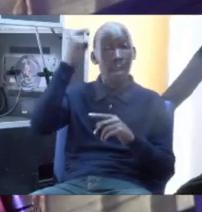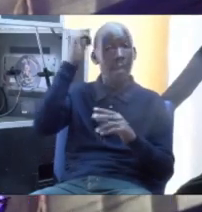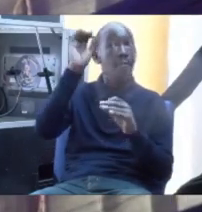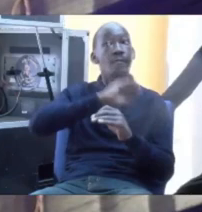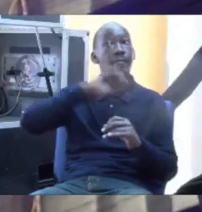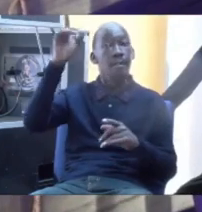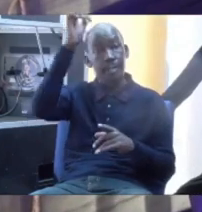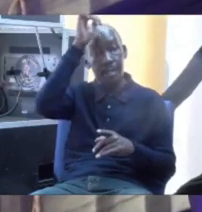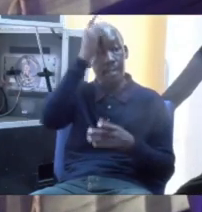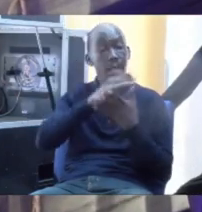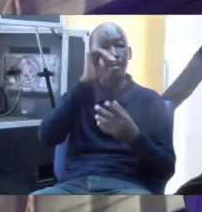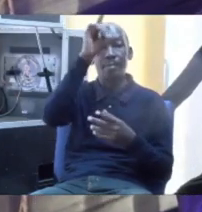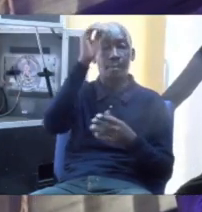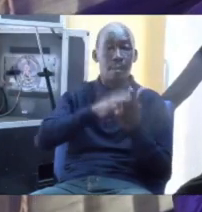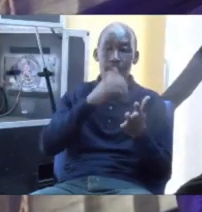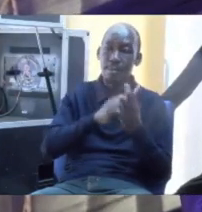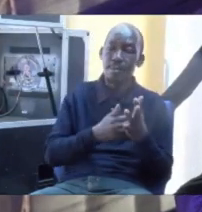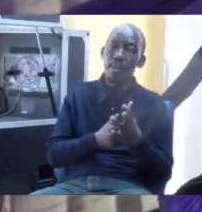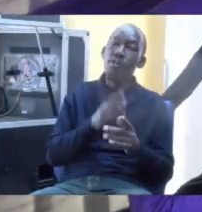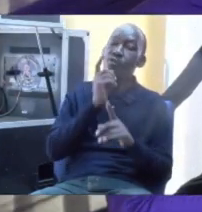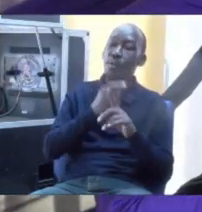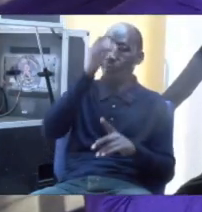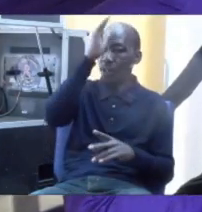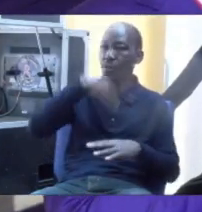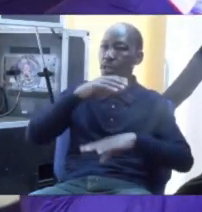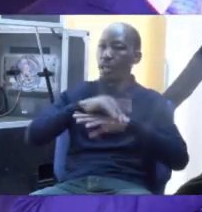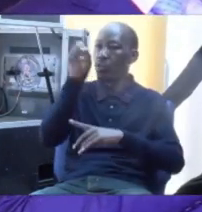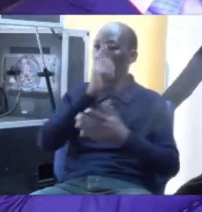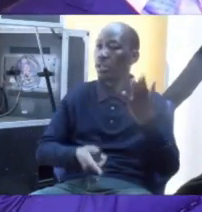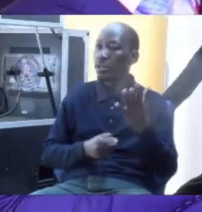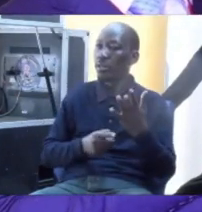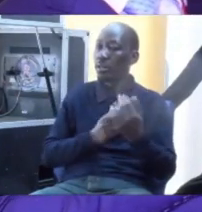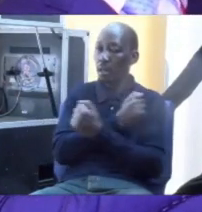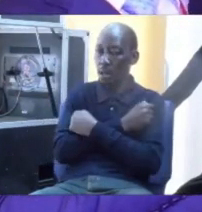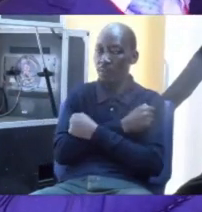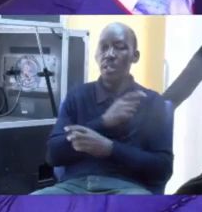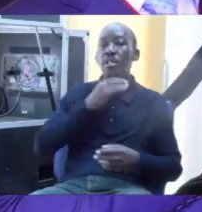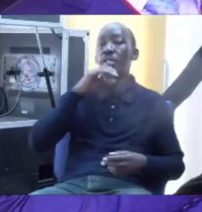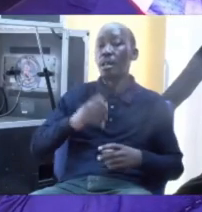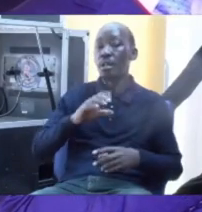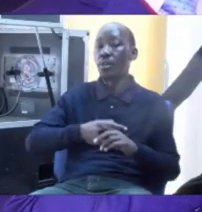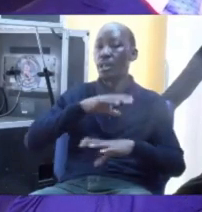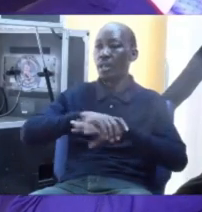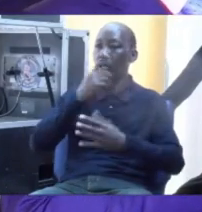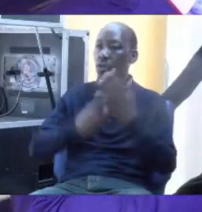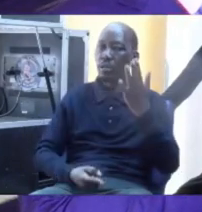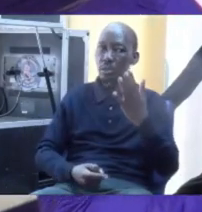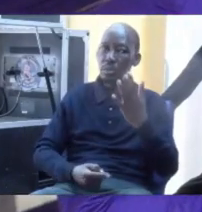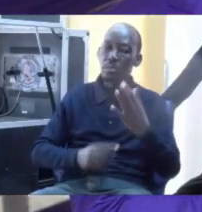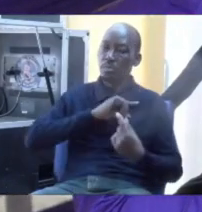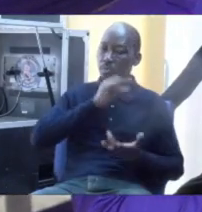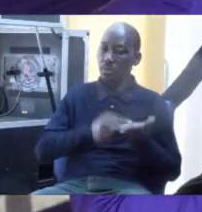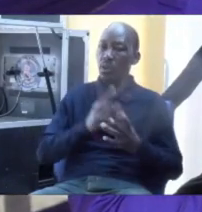tena. From the Father, we are getting what? From the Son, we are getting what? From